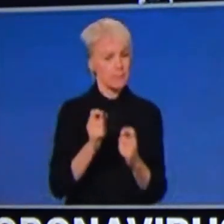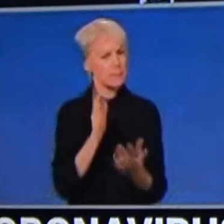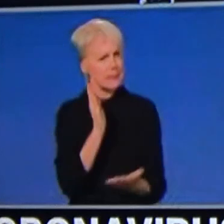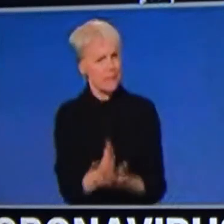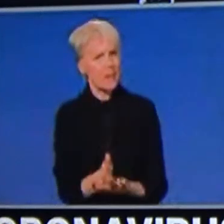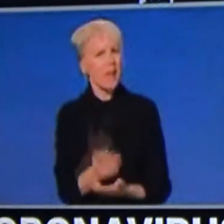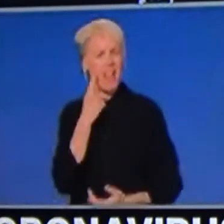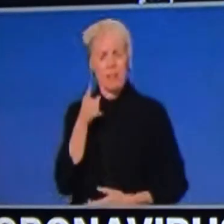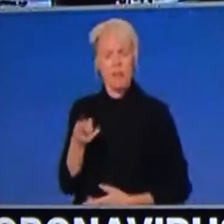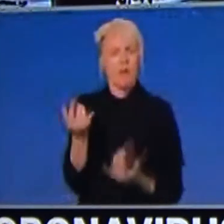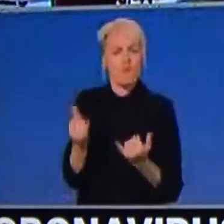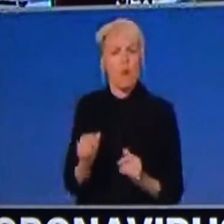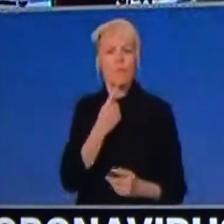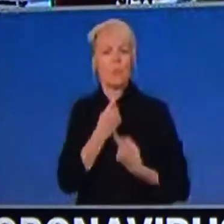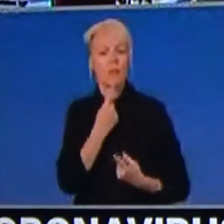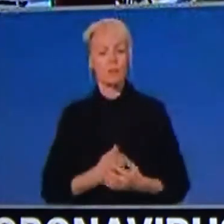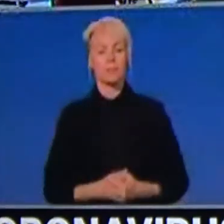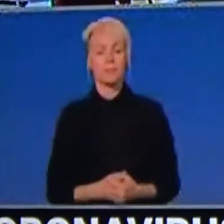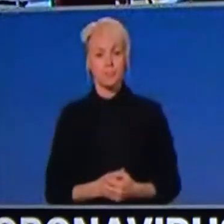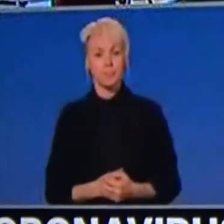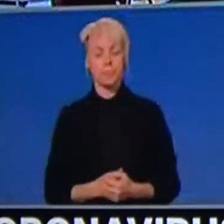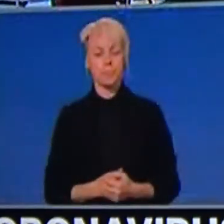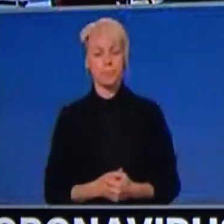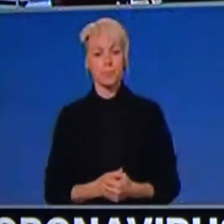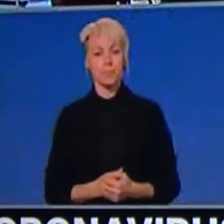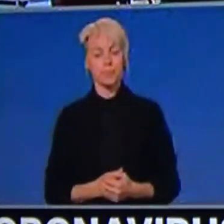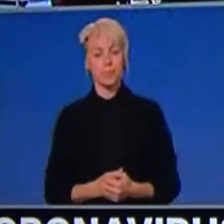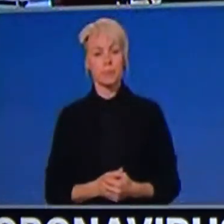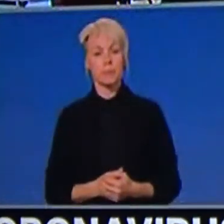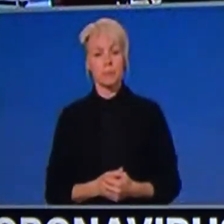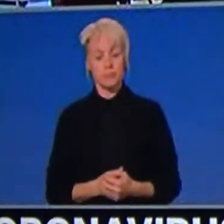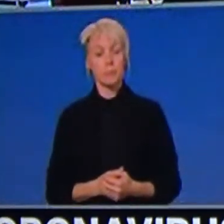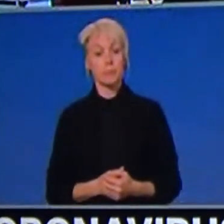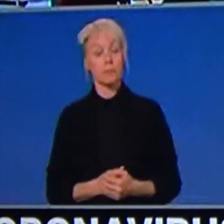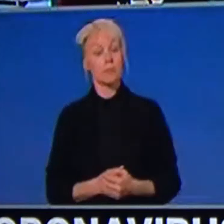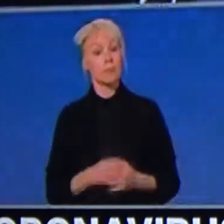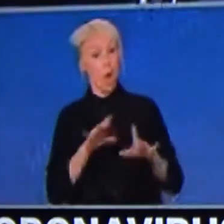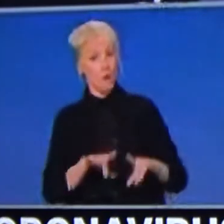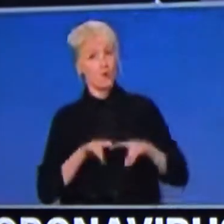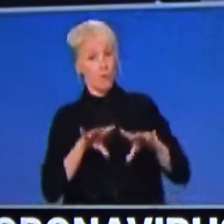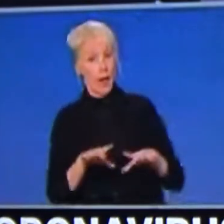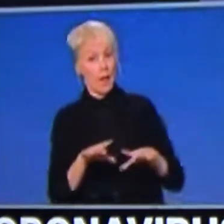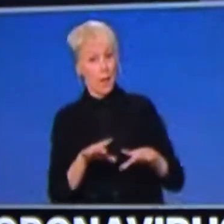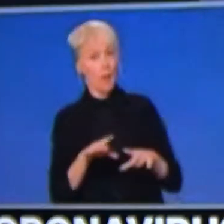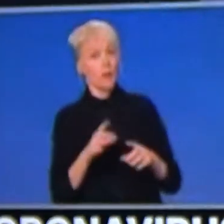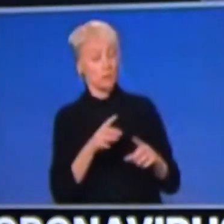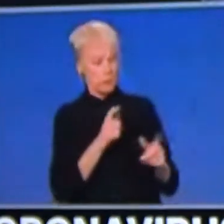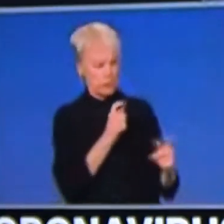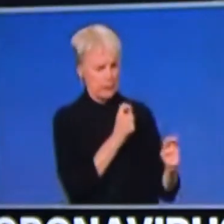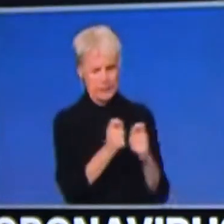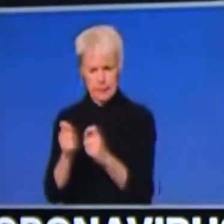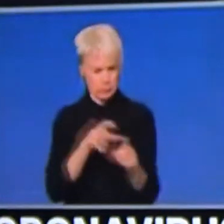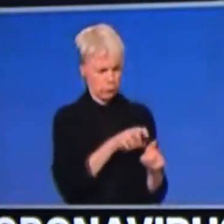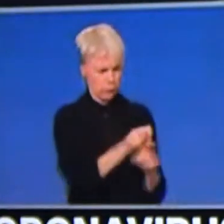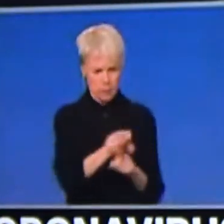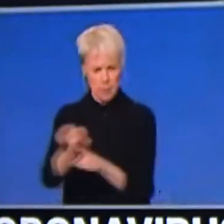to be too high. I'd refer you to two numbers. When you look at Australia's positive test rate on those tests, which is one of the most comprehensive